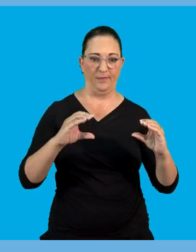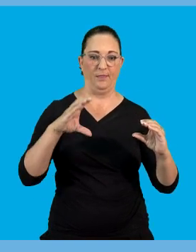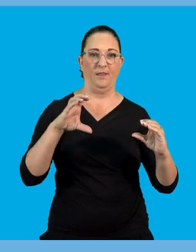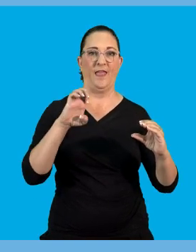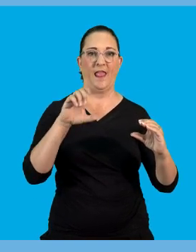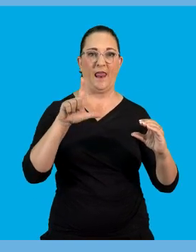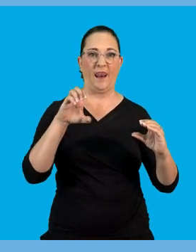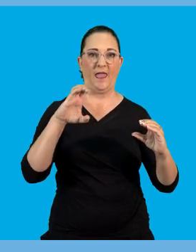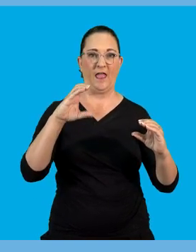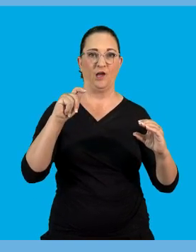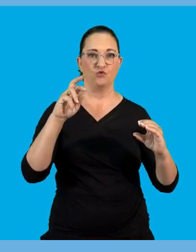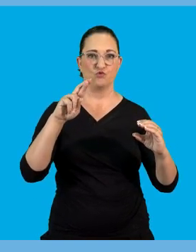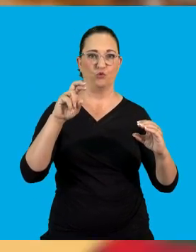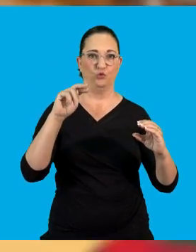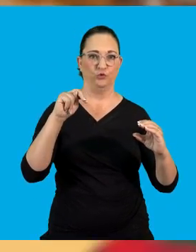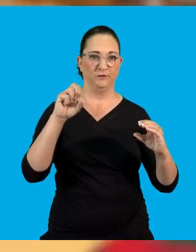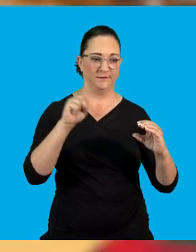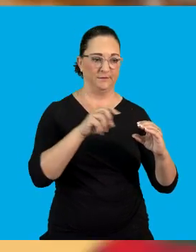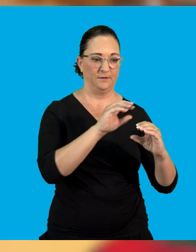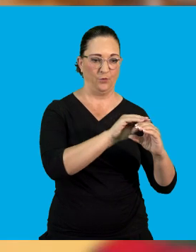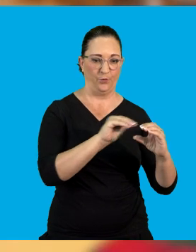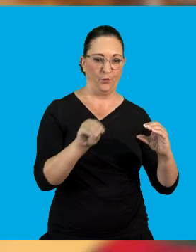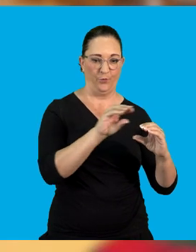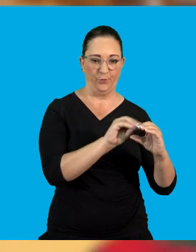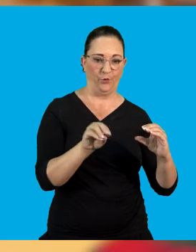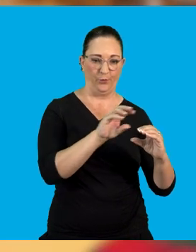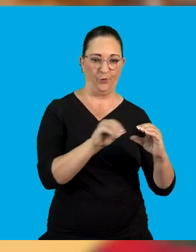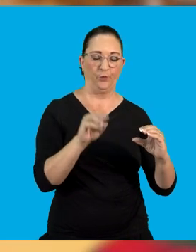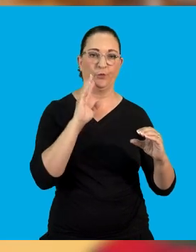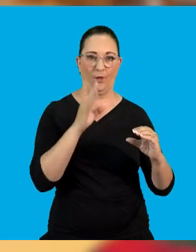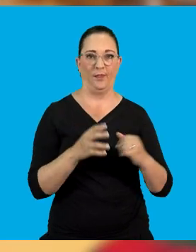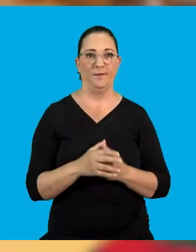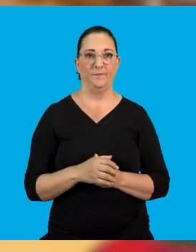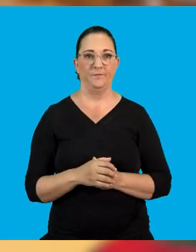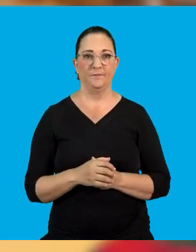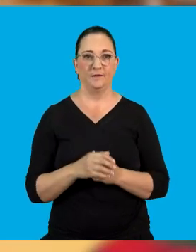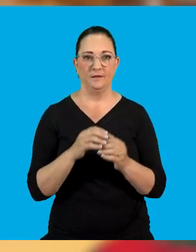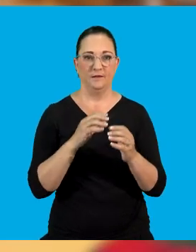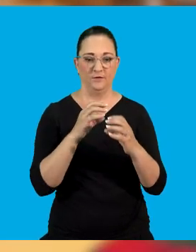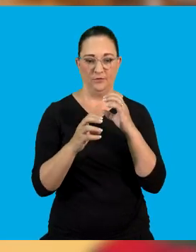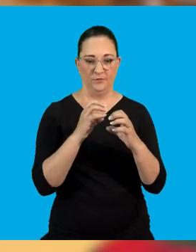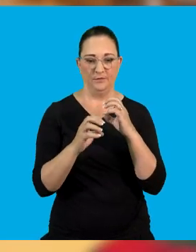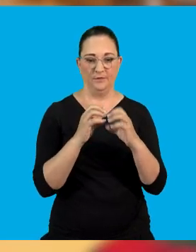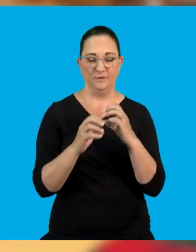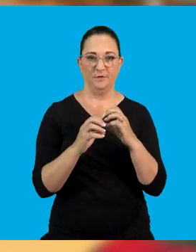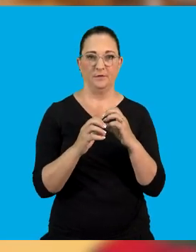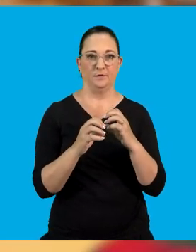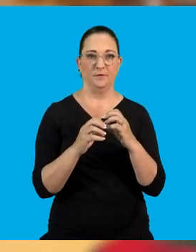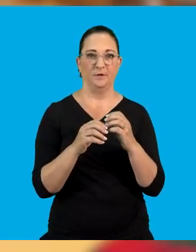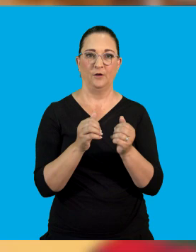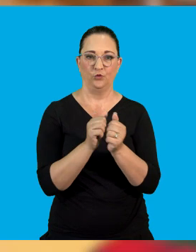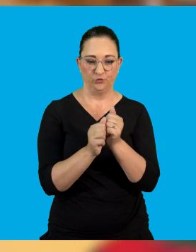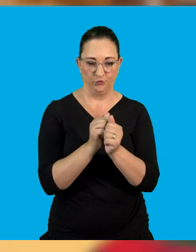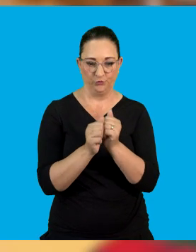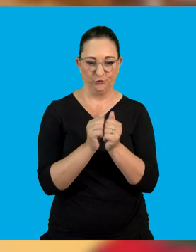other one will gain electrons. So when you take one material with the other material and rub those two substances